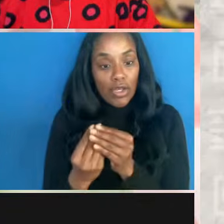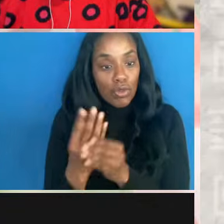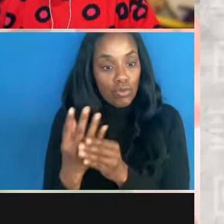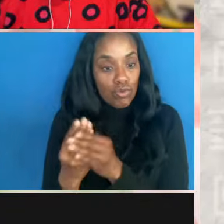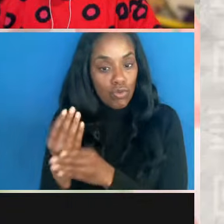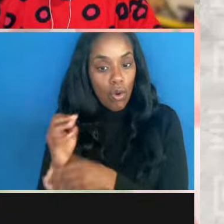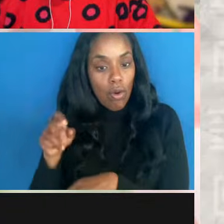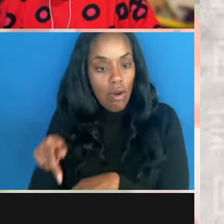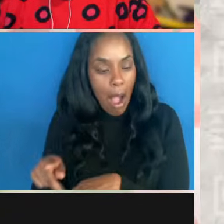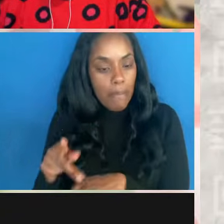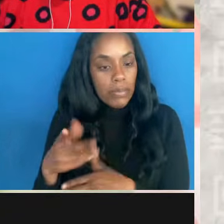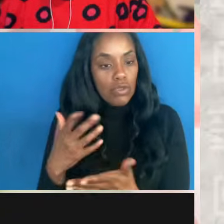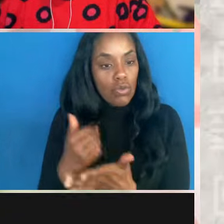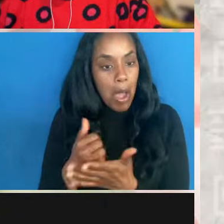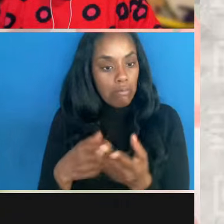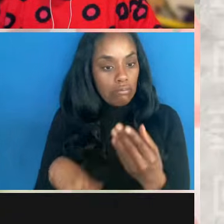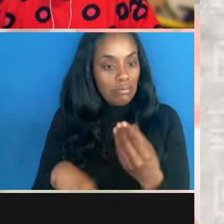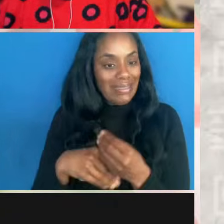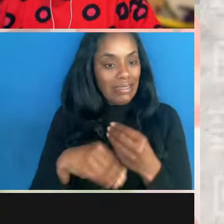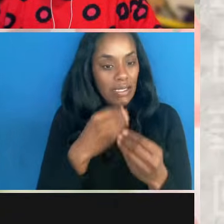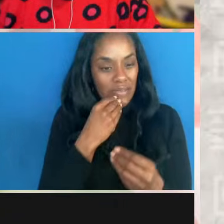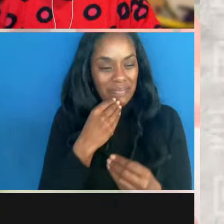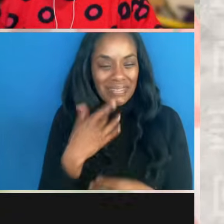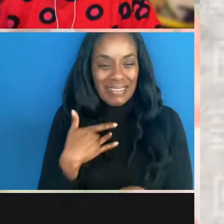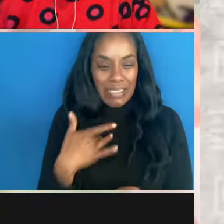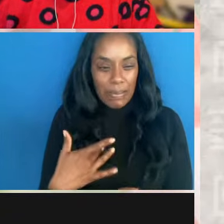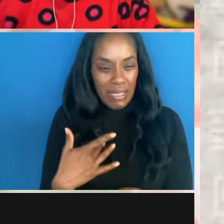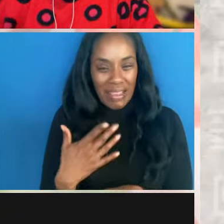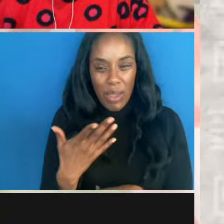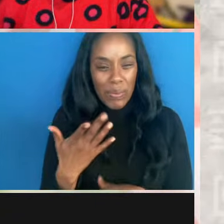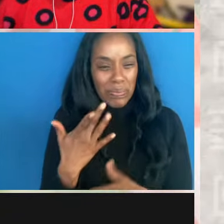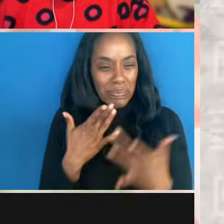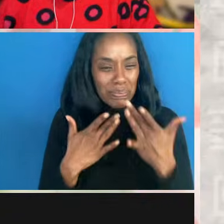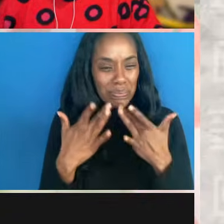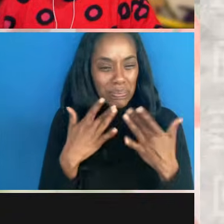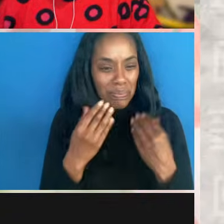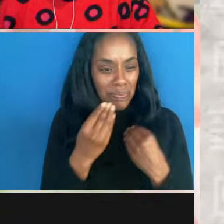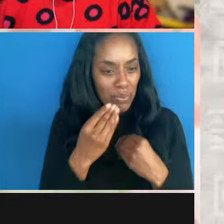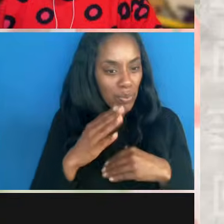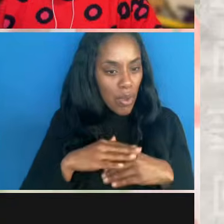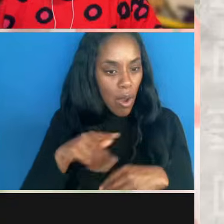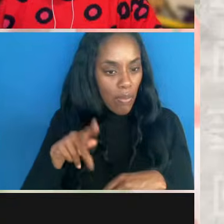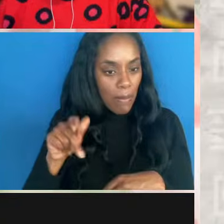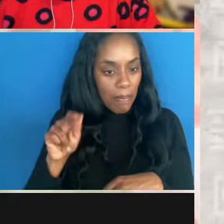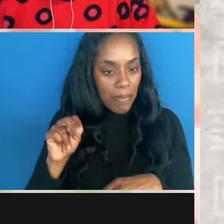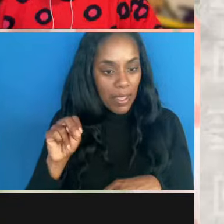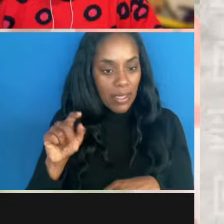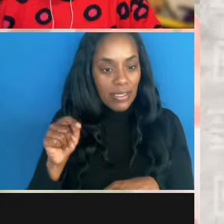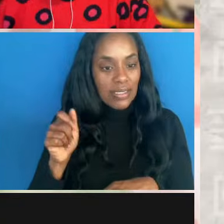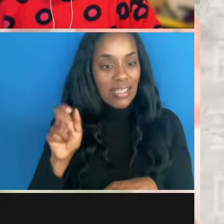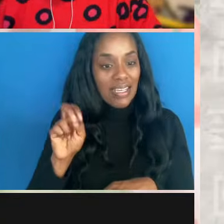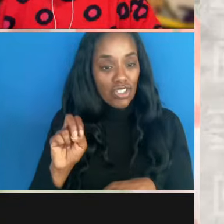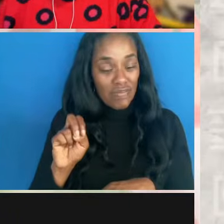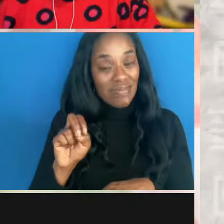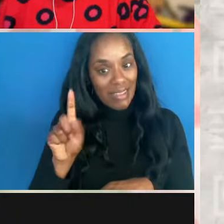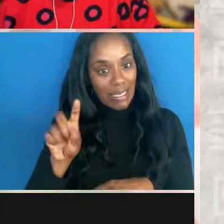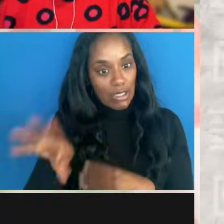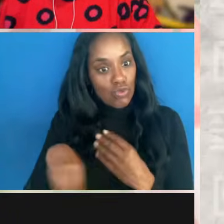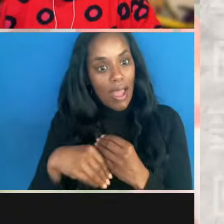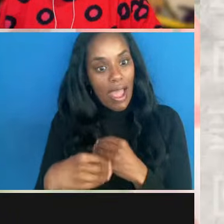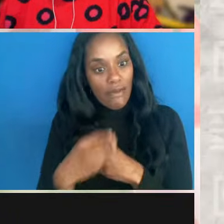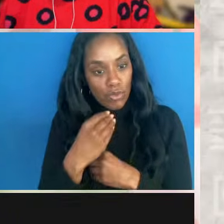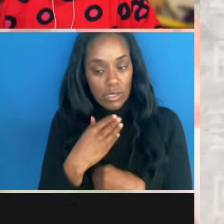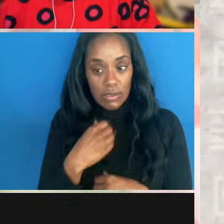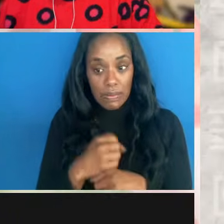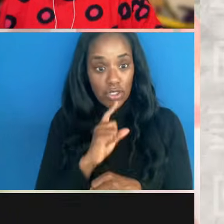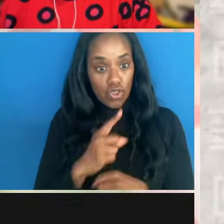given. Oftentimes, they're given very bare bones food on plantations. And so they need to supplement in order to have the